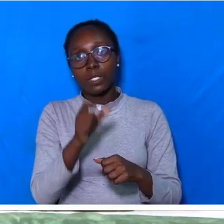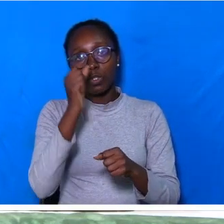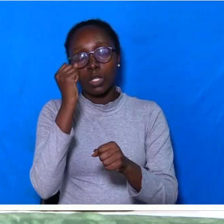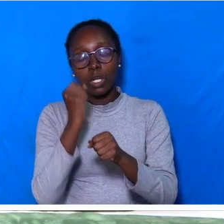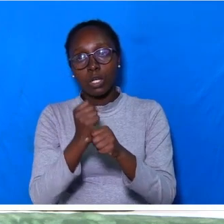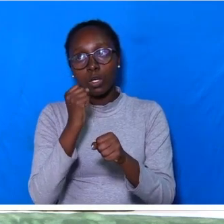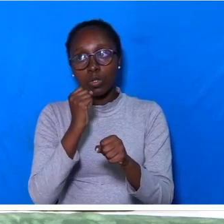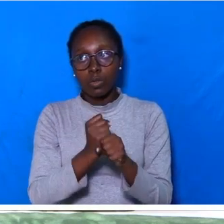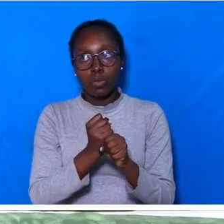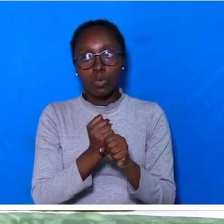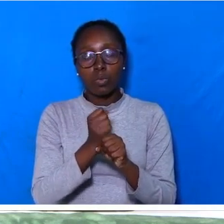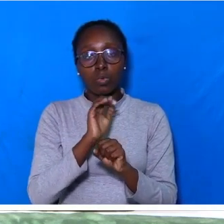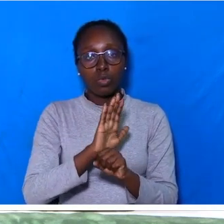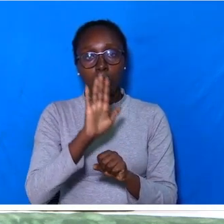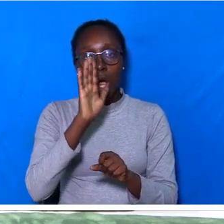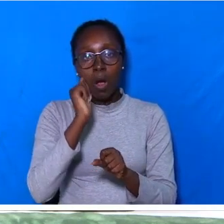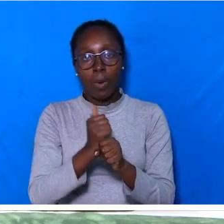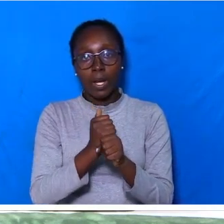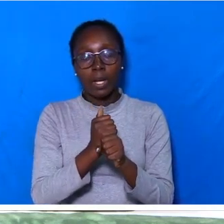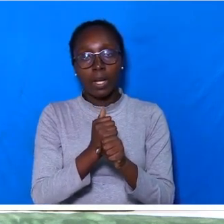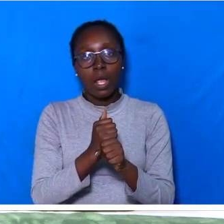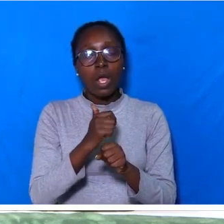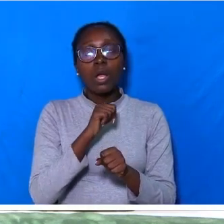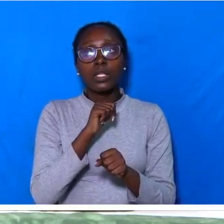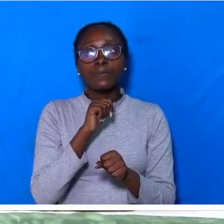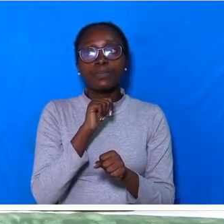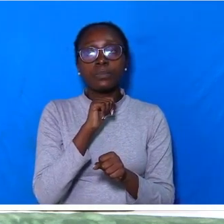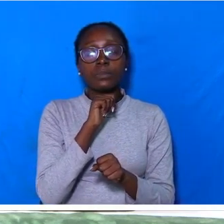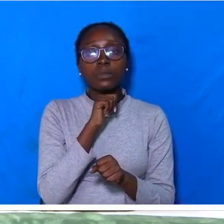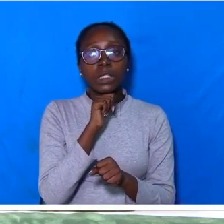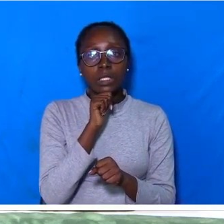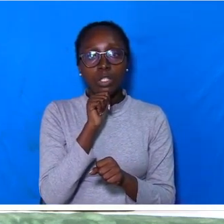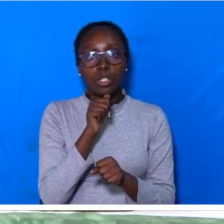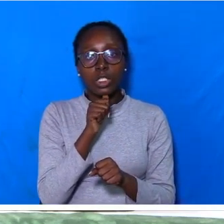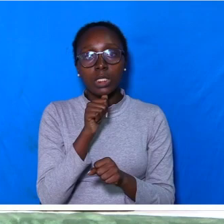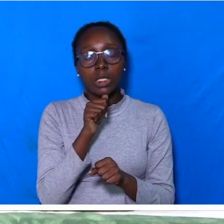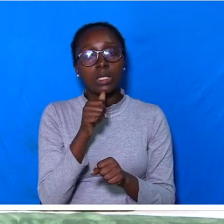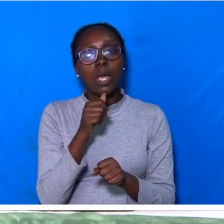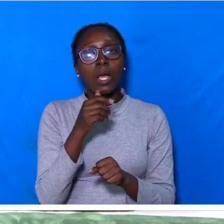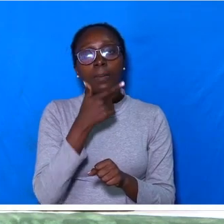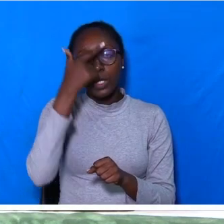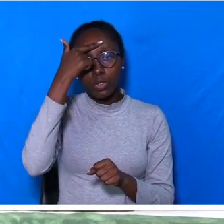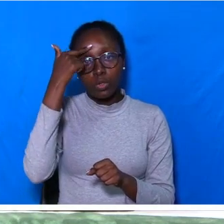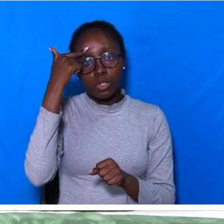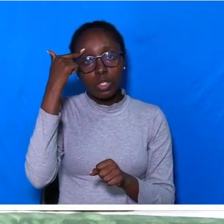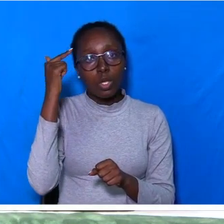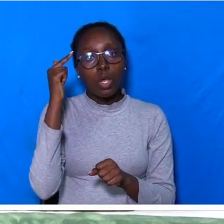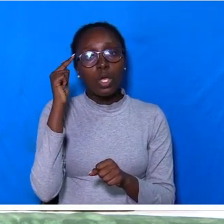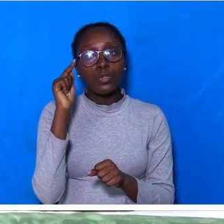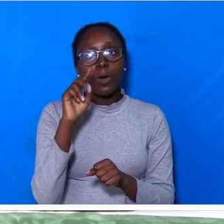seeing, not because you're handing over, not because your time is up, not because you've delivered your vision, but because you have